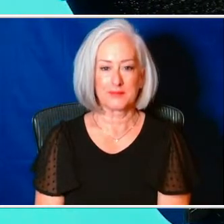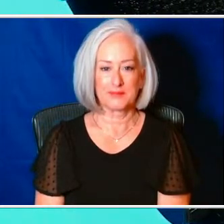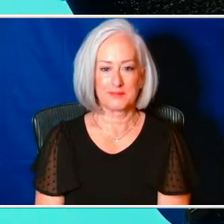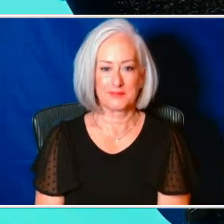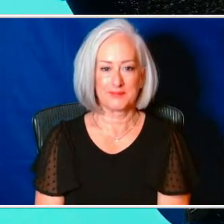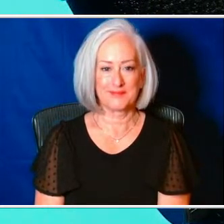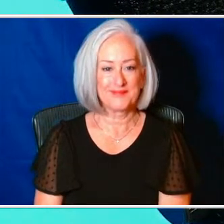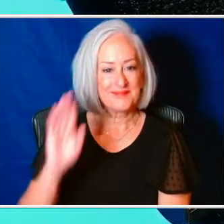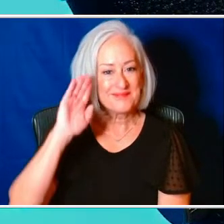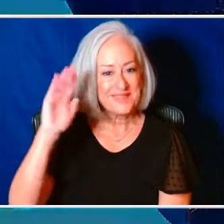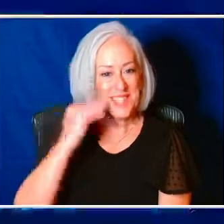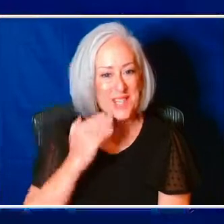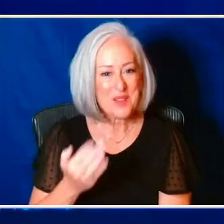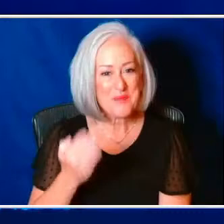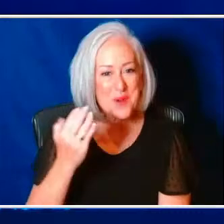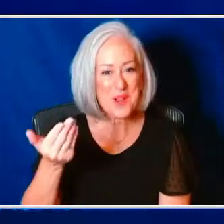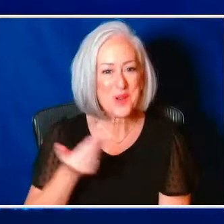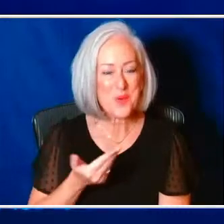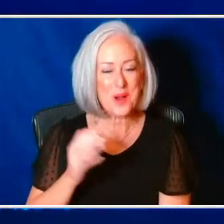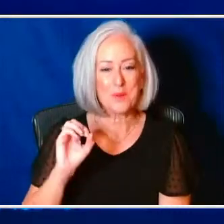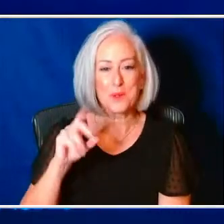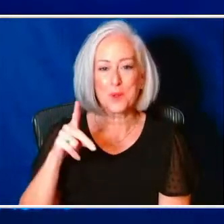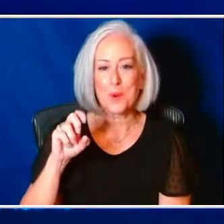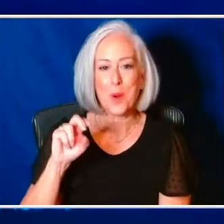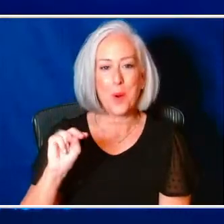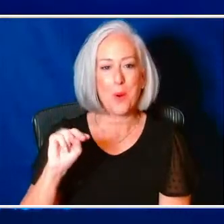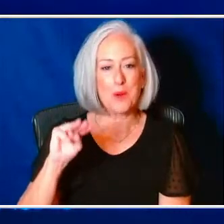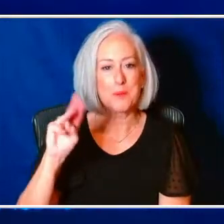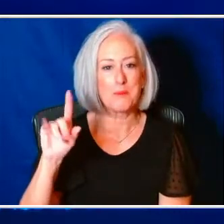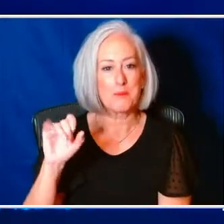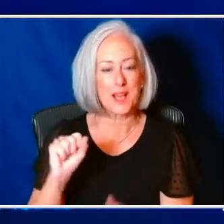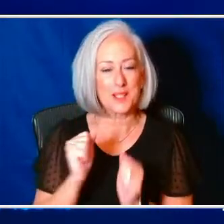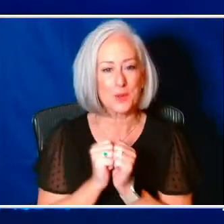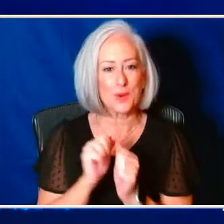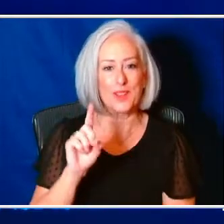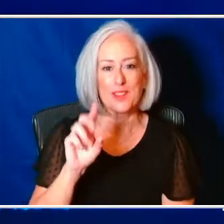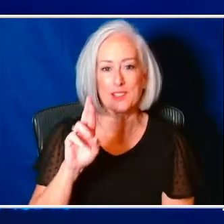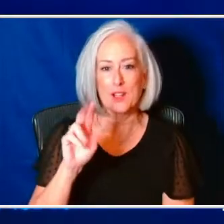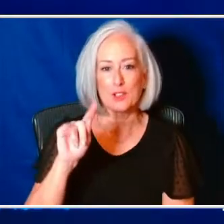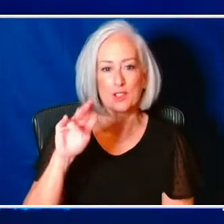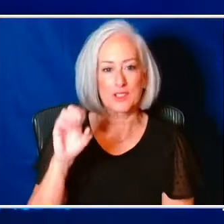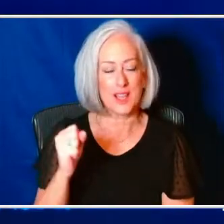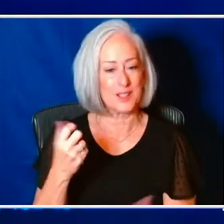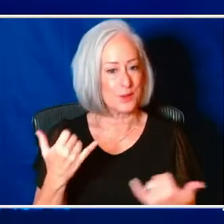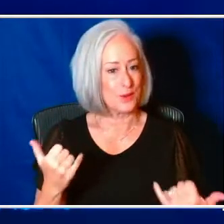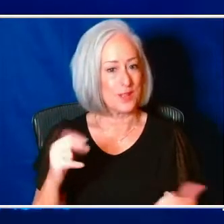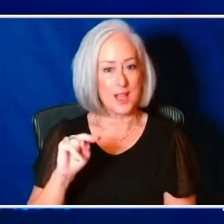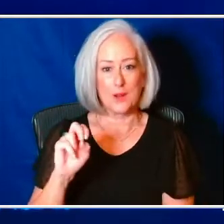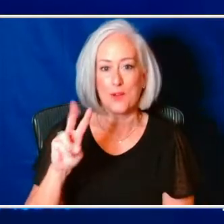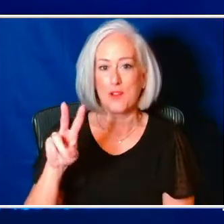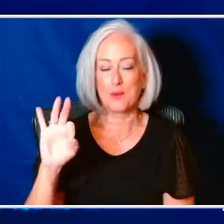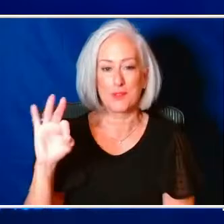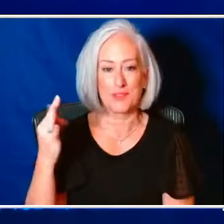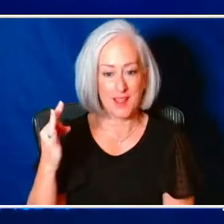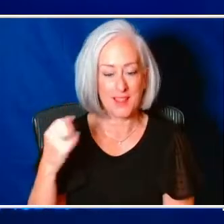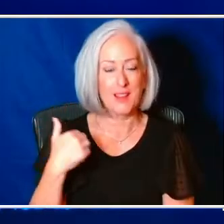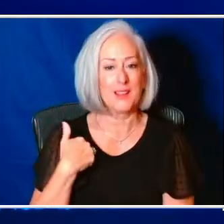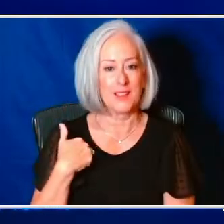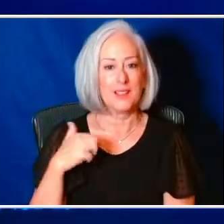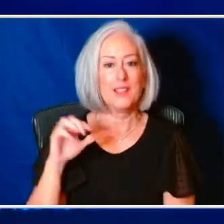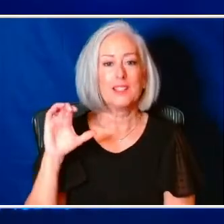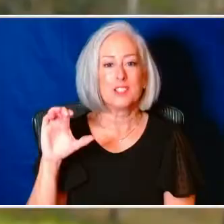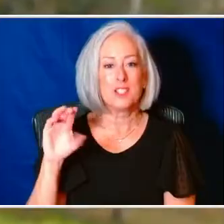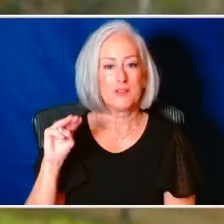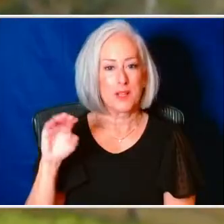Hey, good morning and welcome to Open Mics with Dr. Stites. It's Wednesday, November the 9th. I'm Dr. Steve Stites, Chief Medical Officer here at the University of Kansas Health